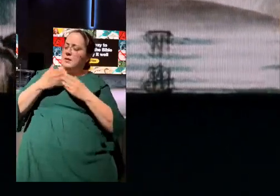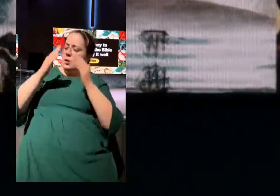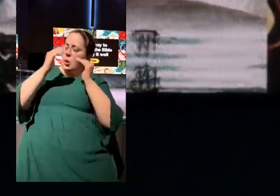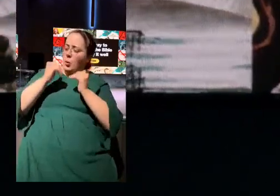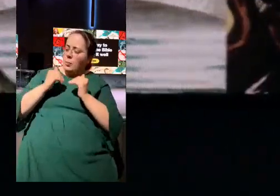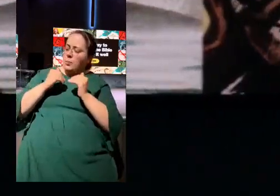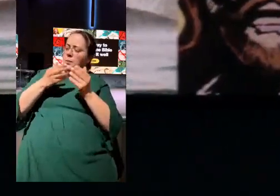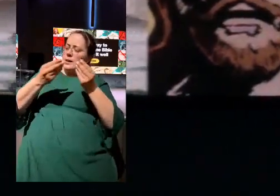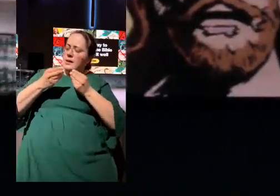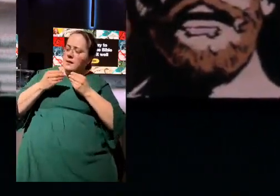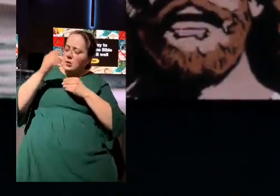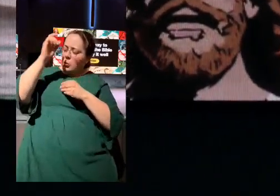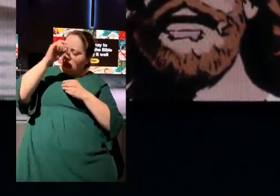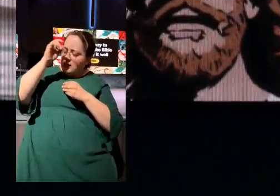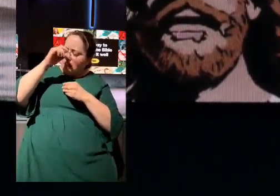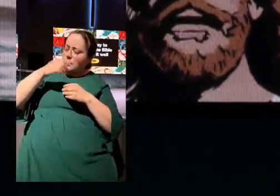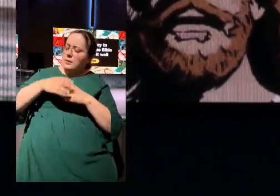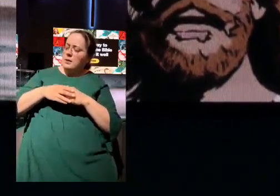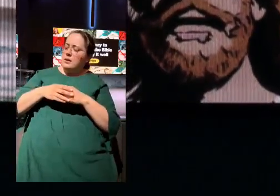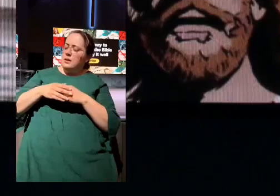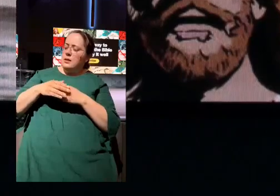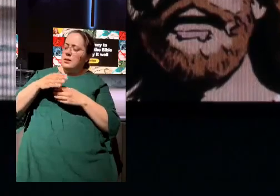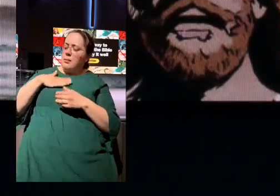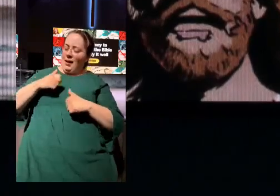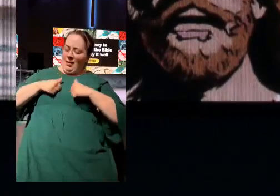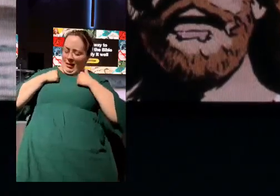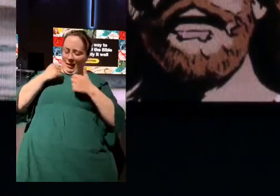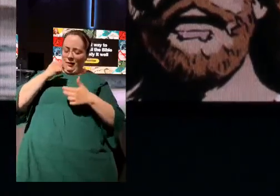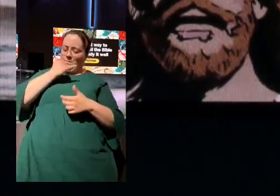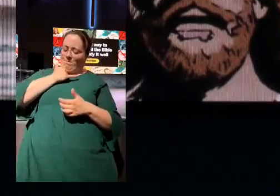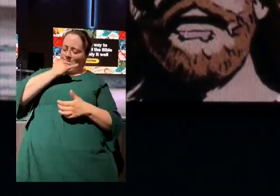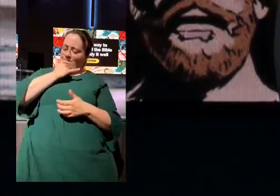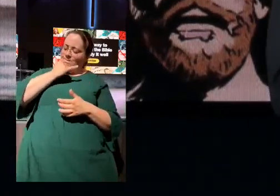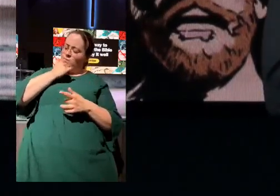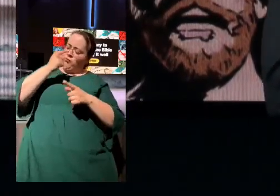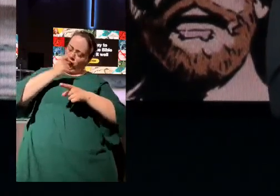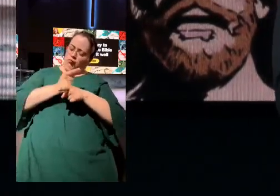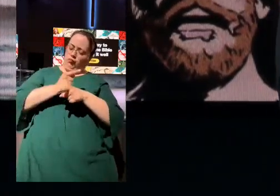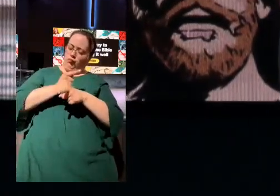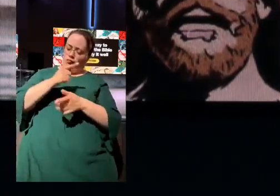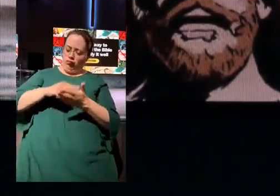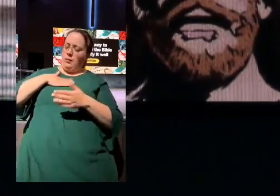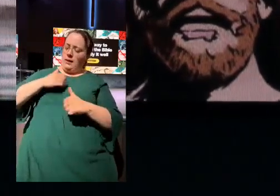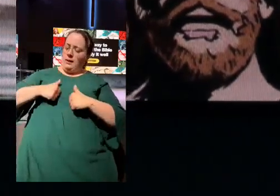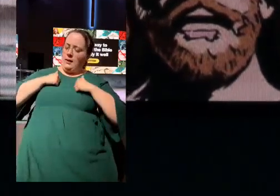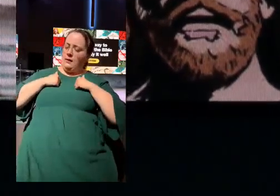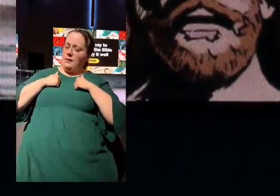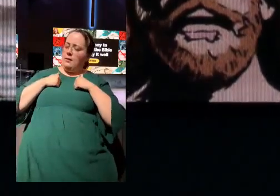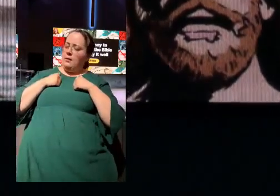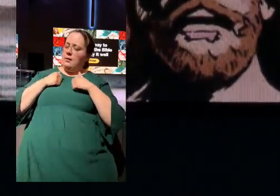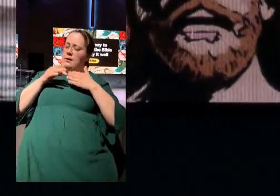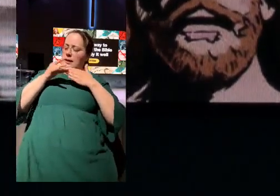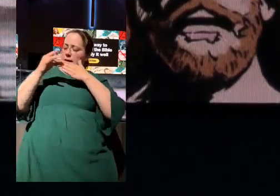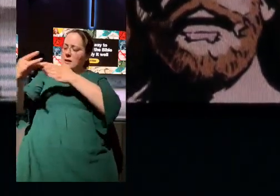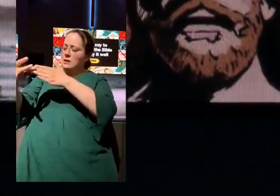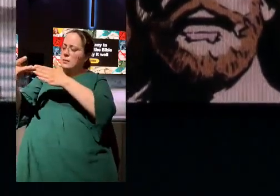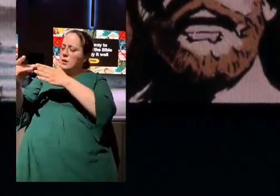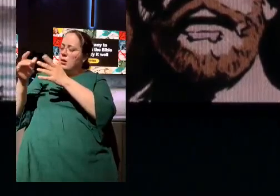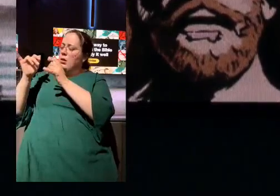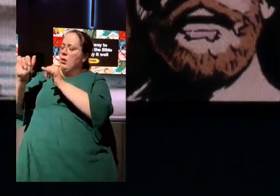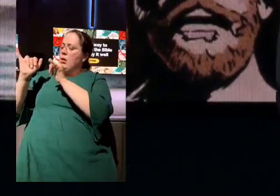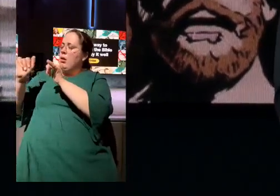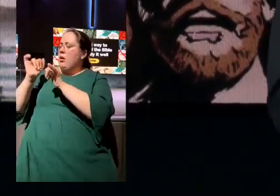wisdom, it corrects my life, it leads me to discover you. So I love you, Father. Use me today, I